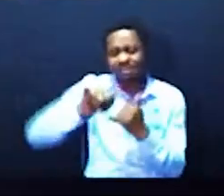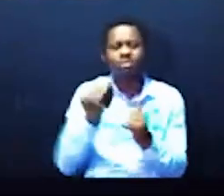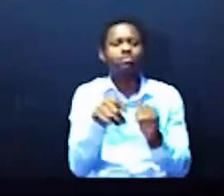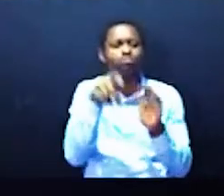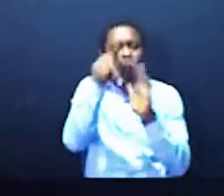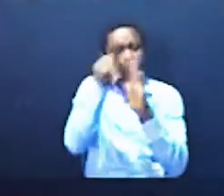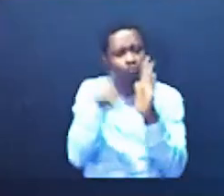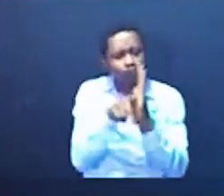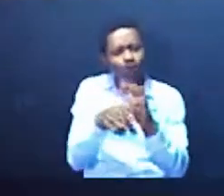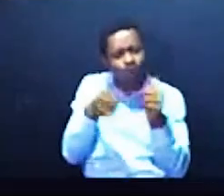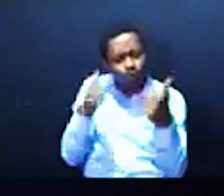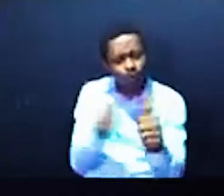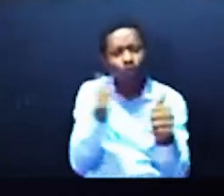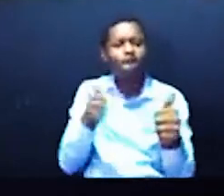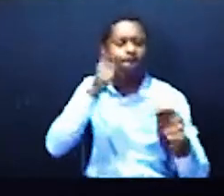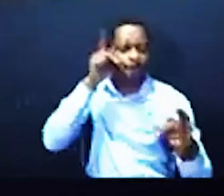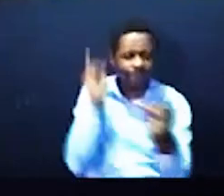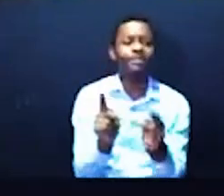It